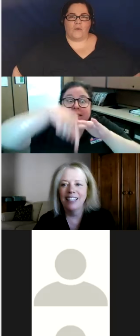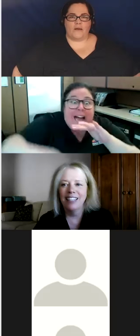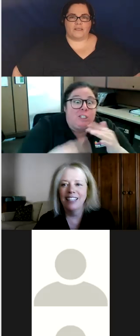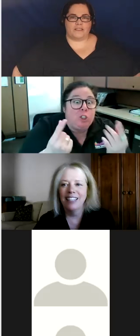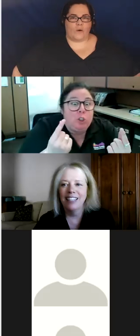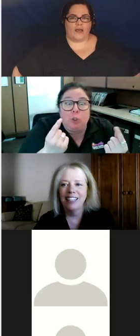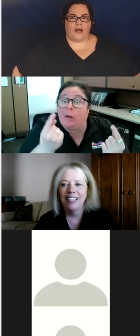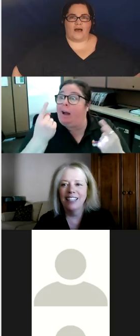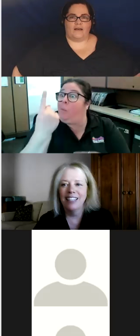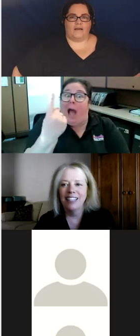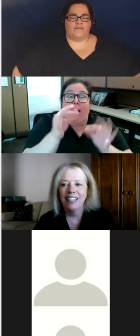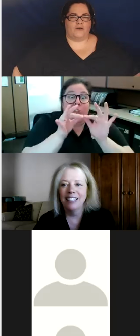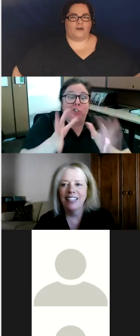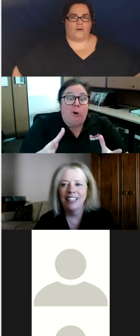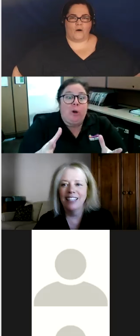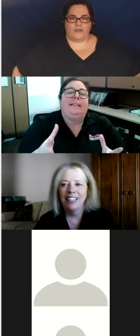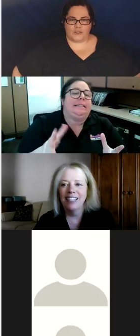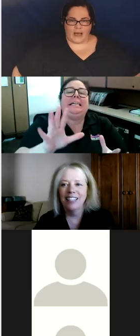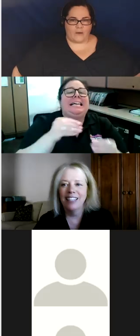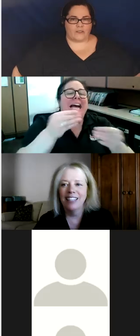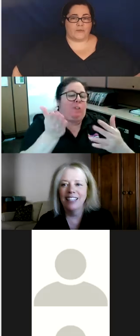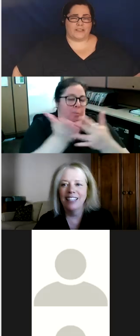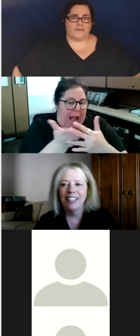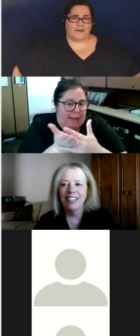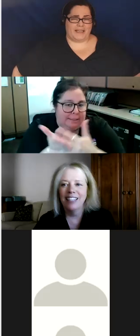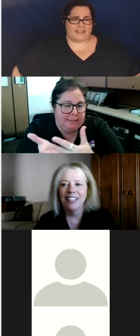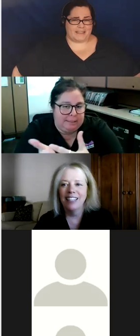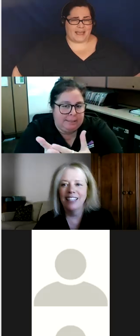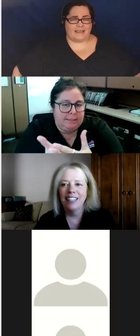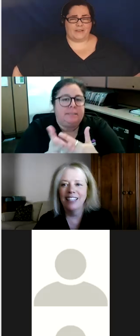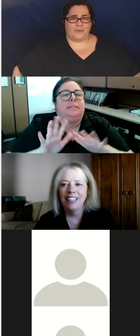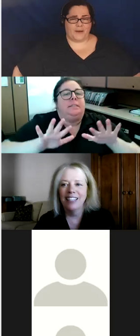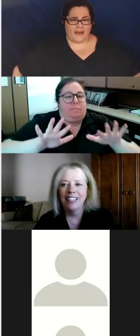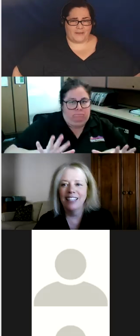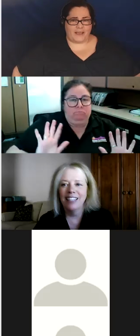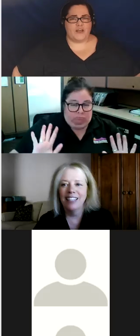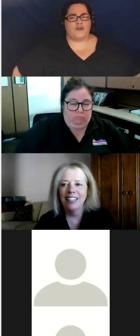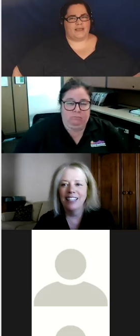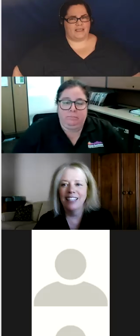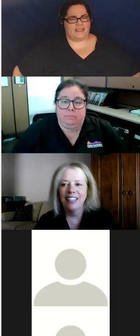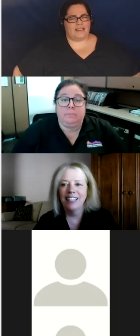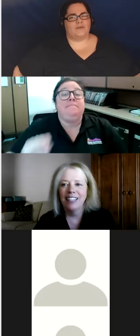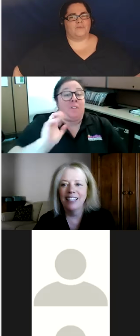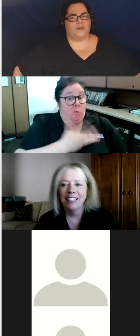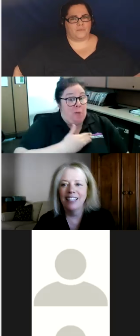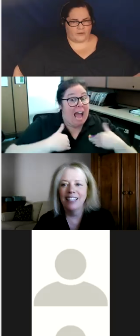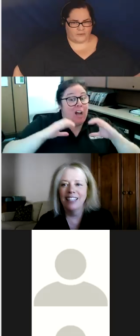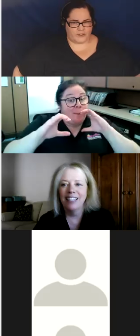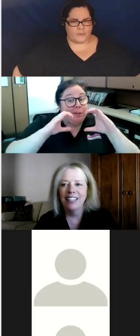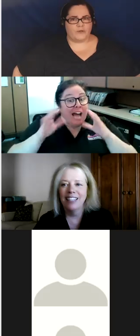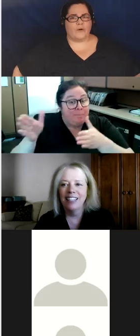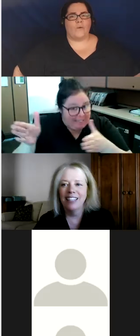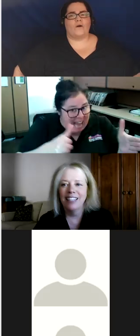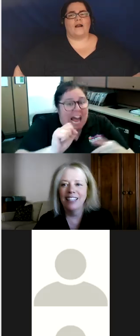the appointment is going on for 1 or 2 hours, or it's very technical or heavy, you might need to either book more than